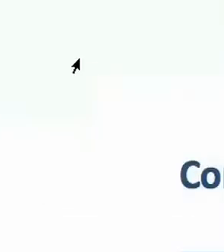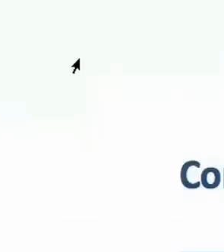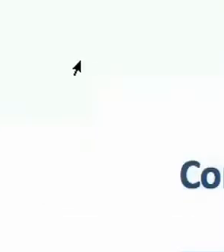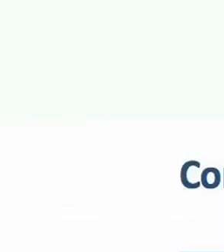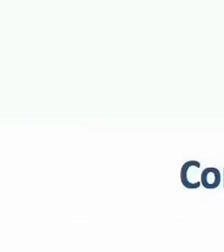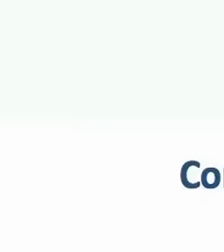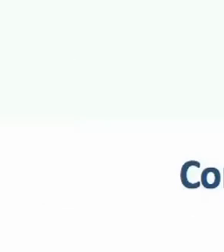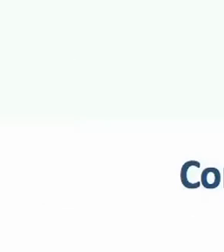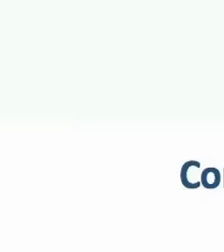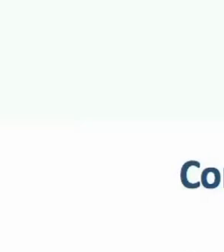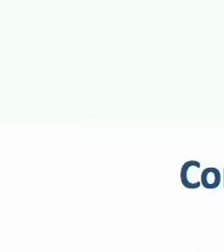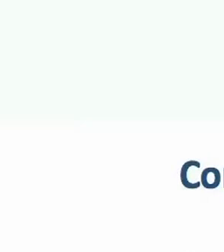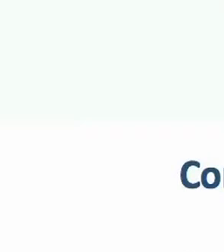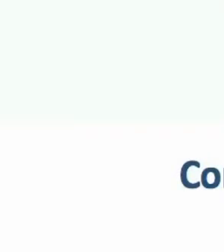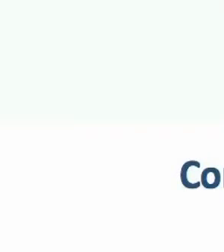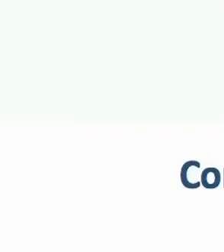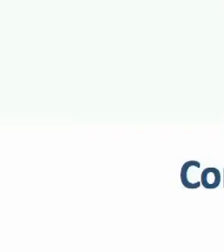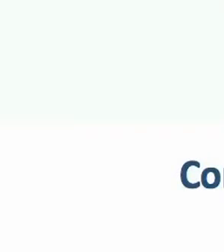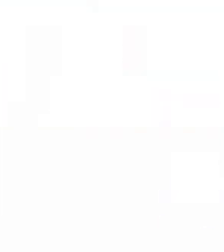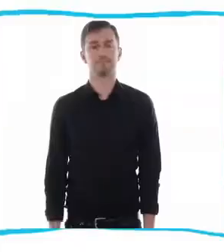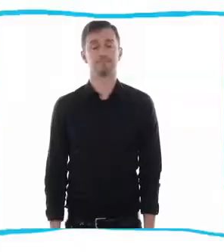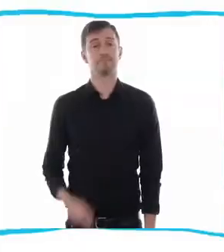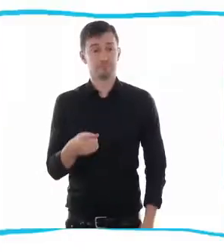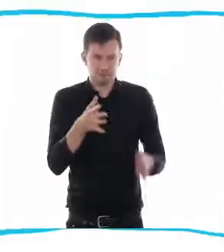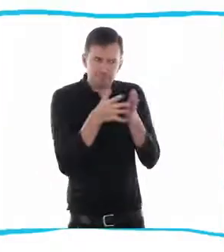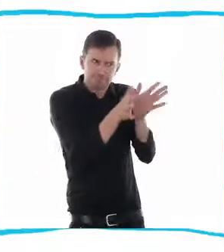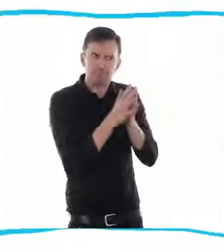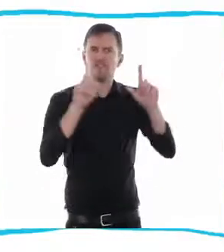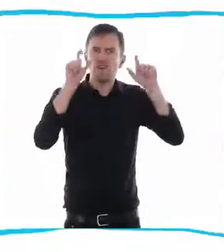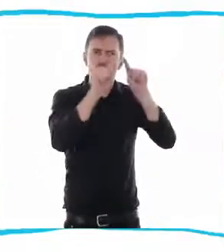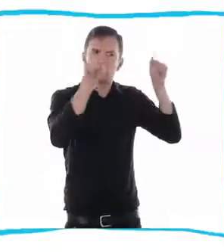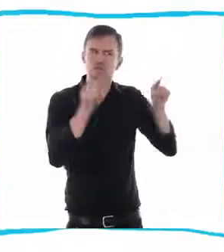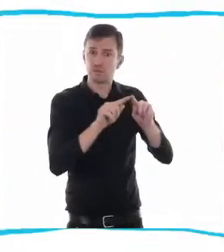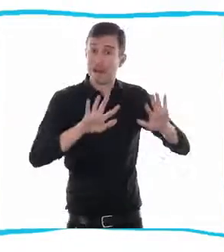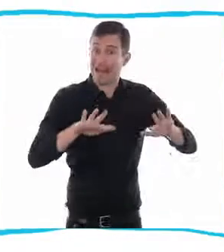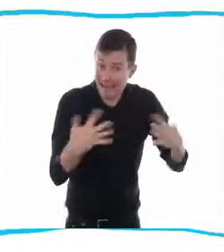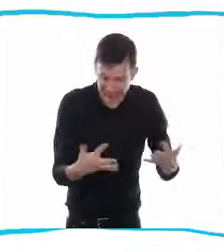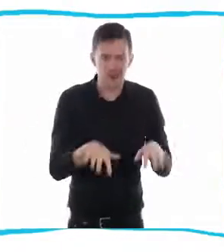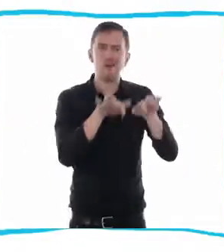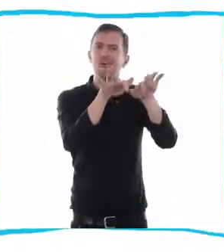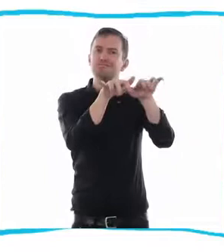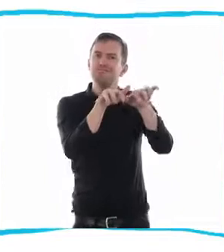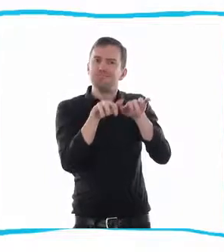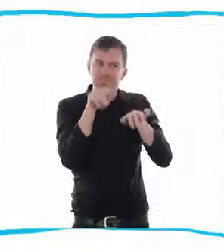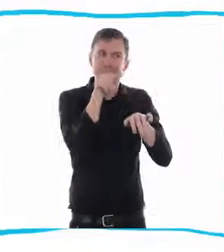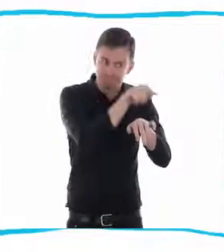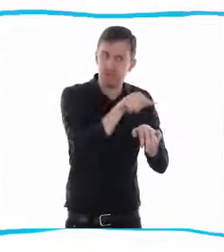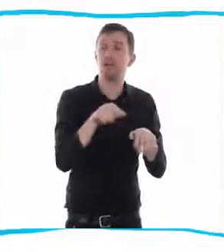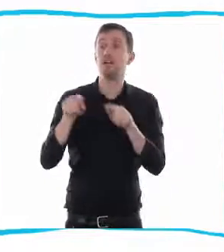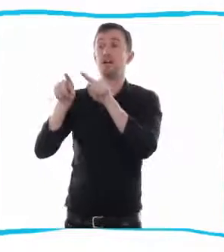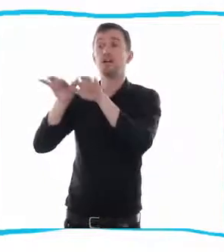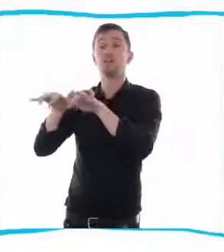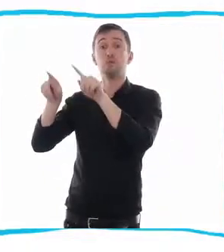vision. Add descriptions for images and charts. This is called alternative text, alt text, or